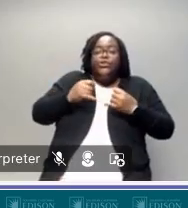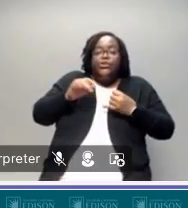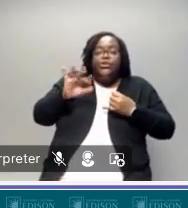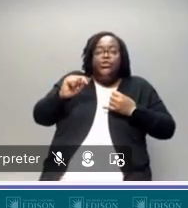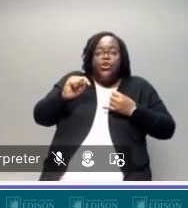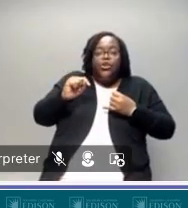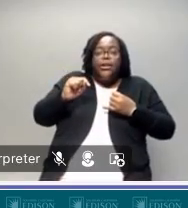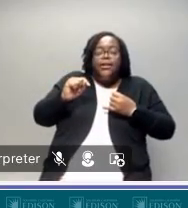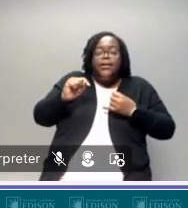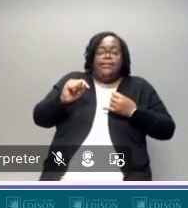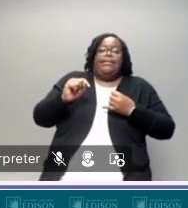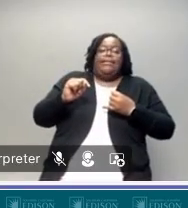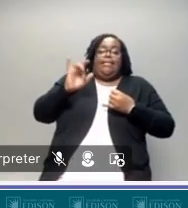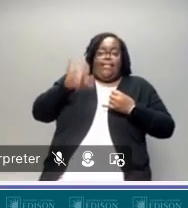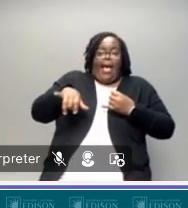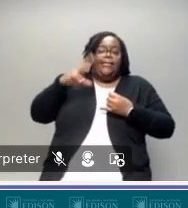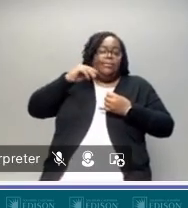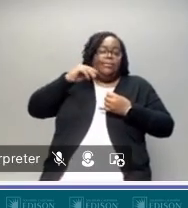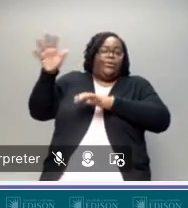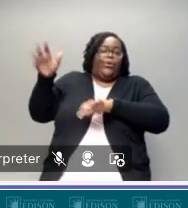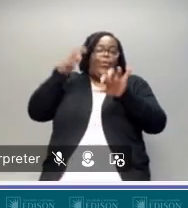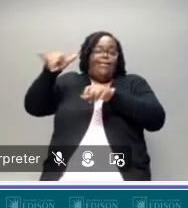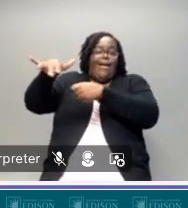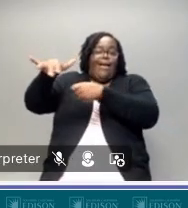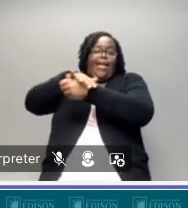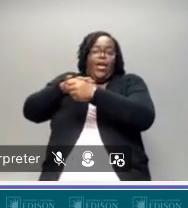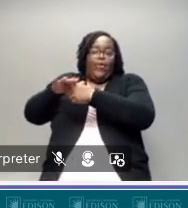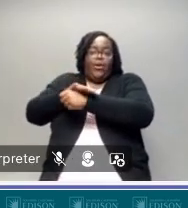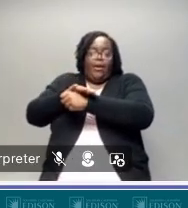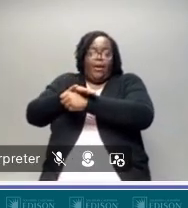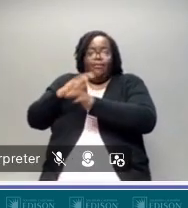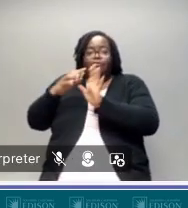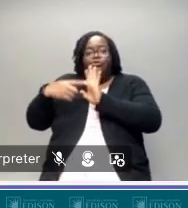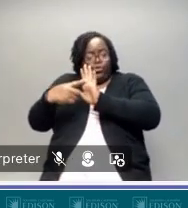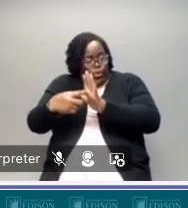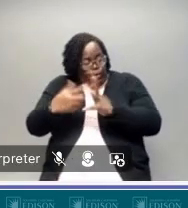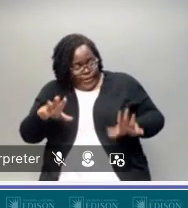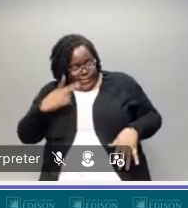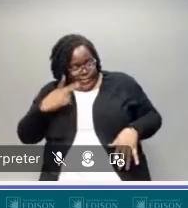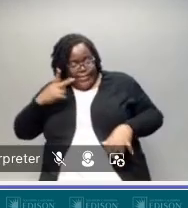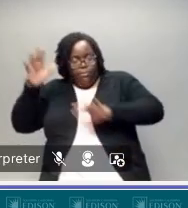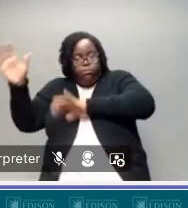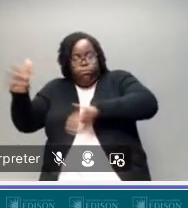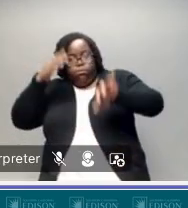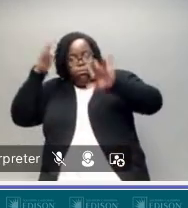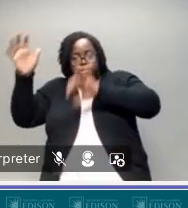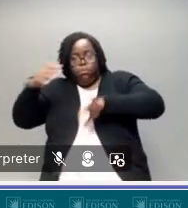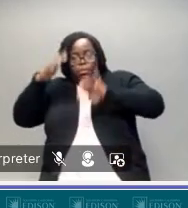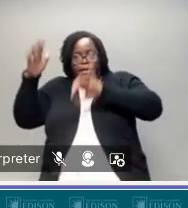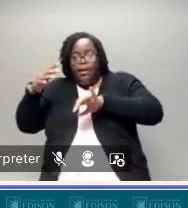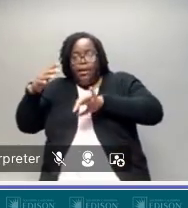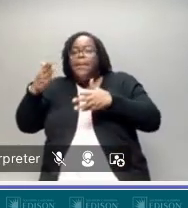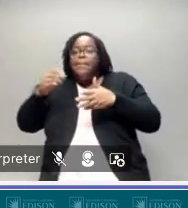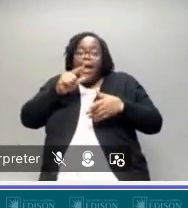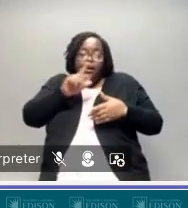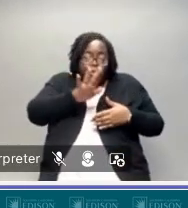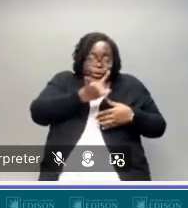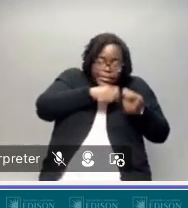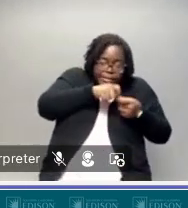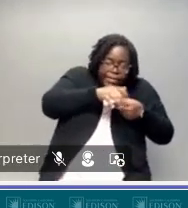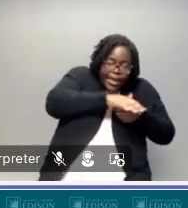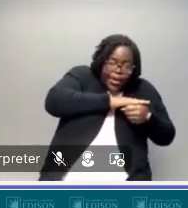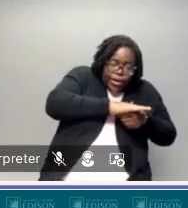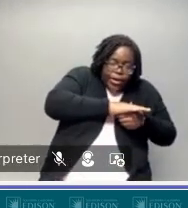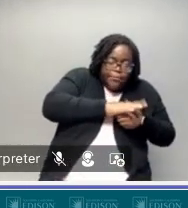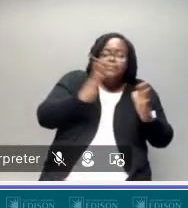that Tom Rolinski talked about are showing us that there's high winds along the circuit, although they might not be in that neighborhood.